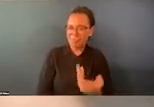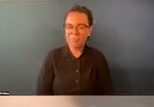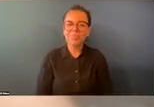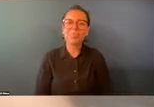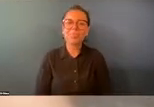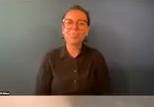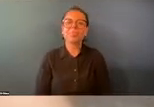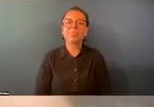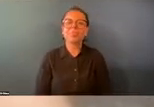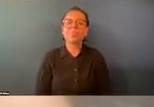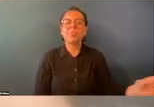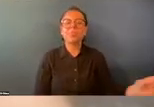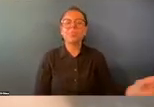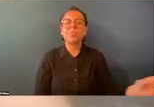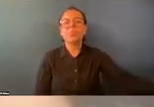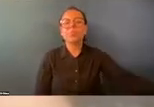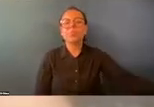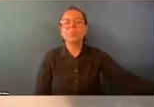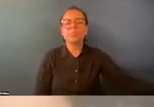your questions.